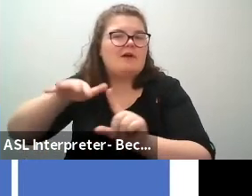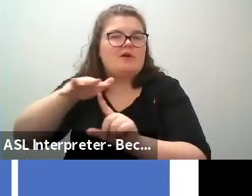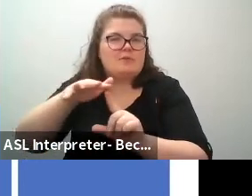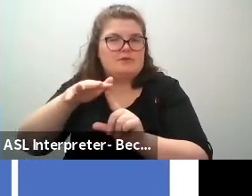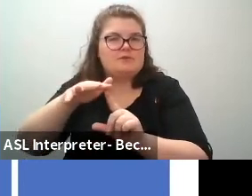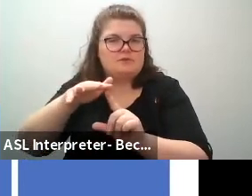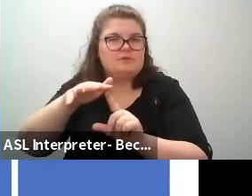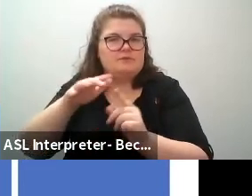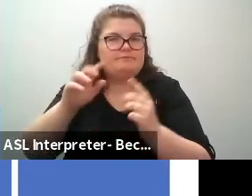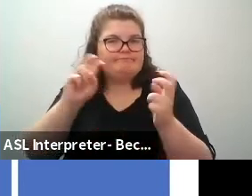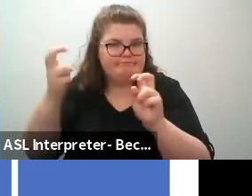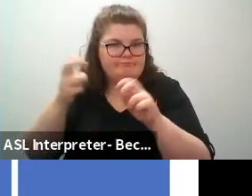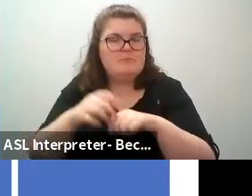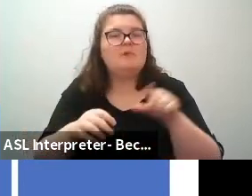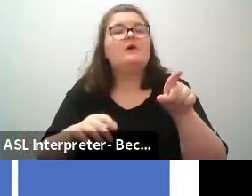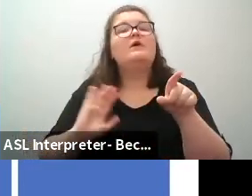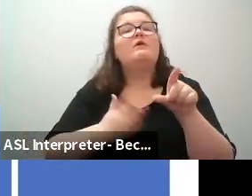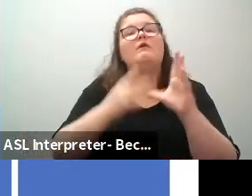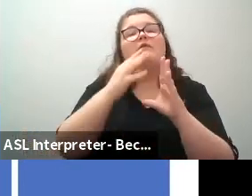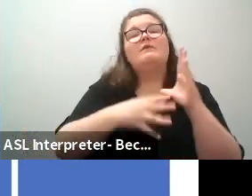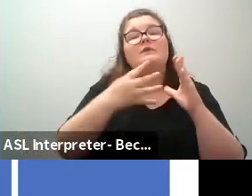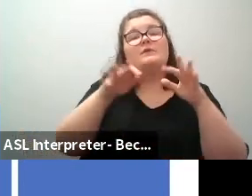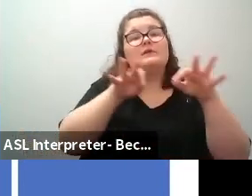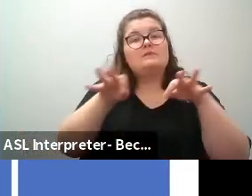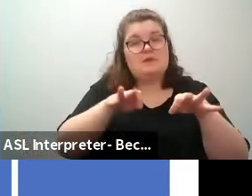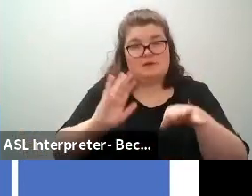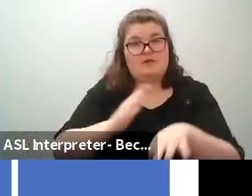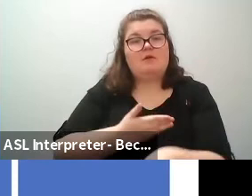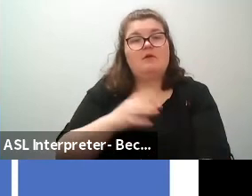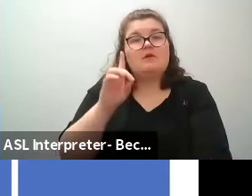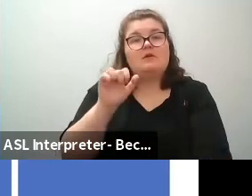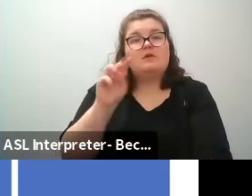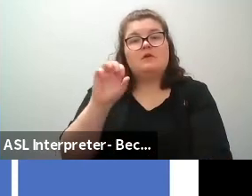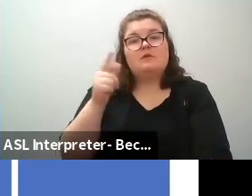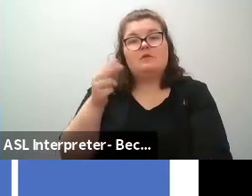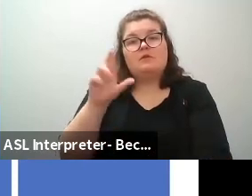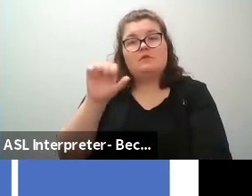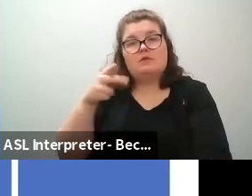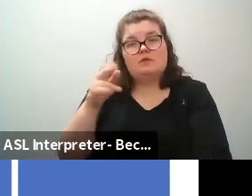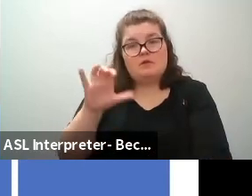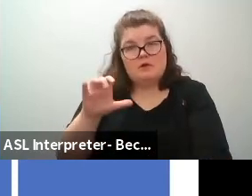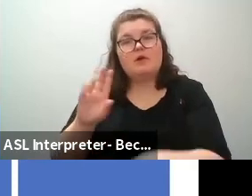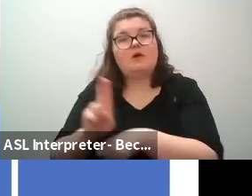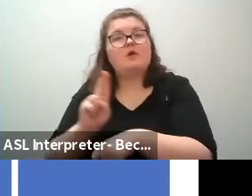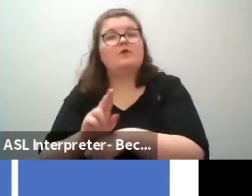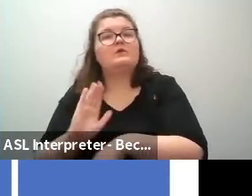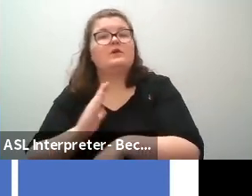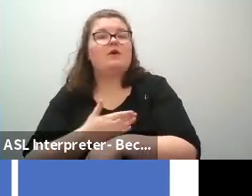Here is just a brief table of the demographics. Now, these demographics are reported from our electronic health